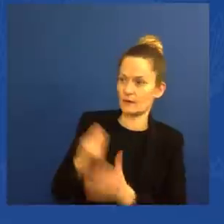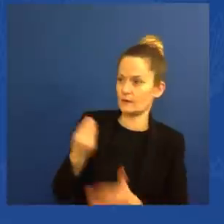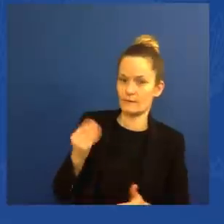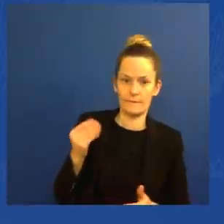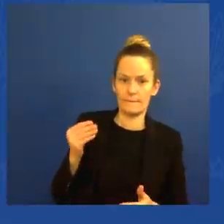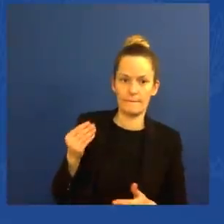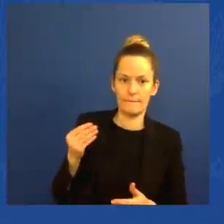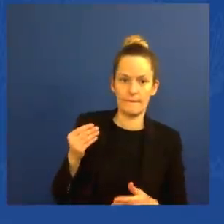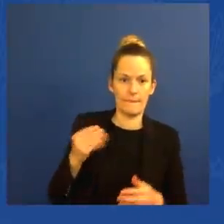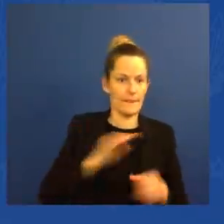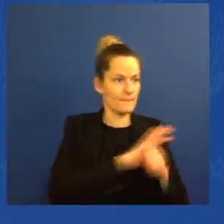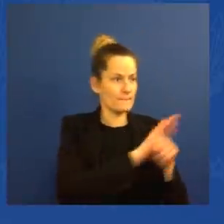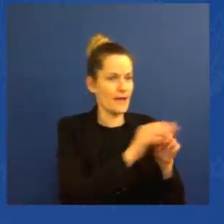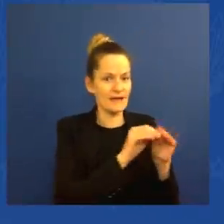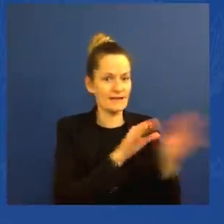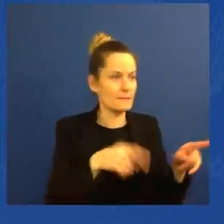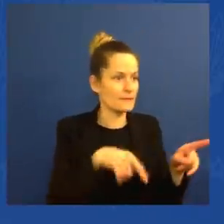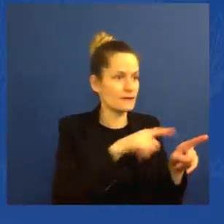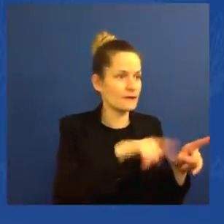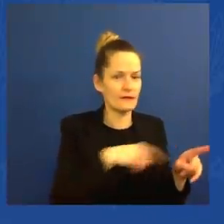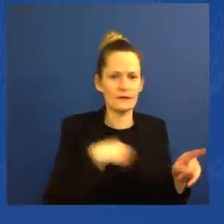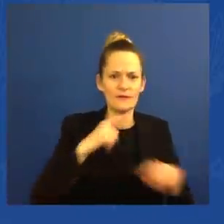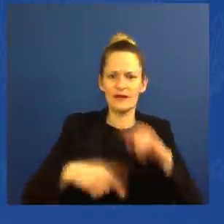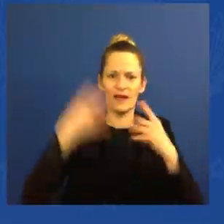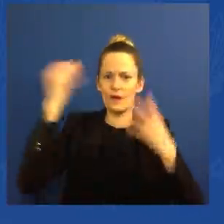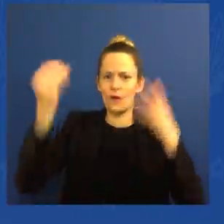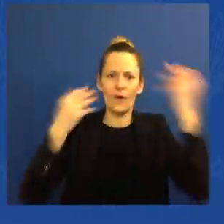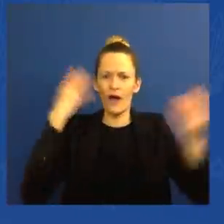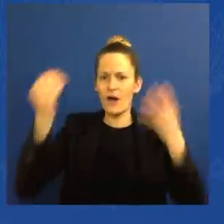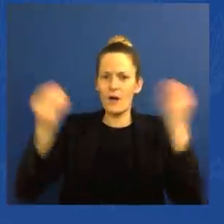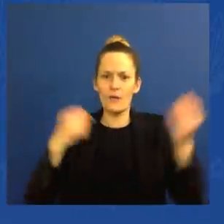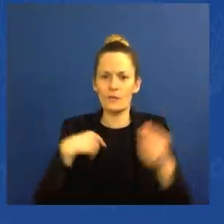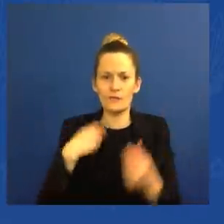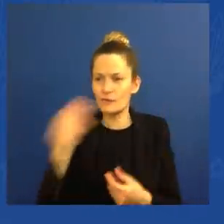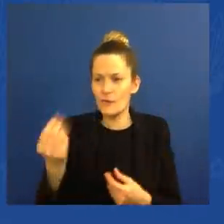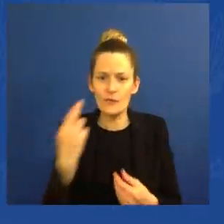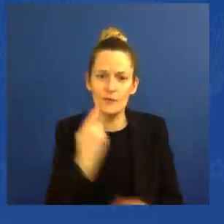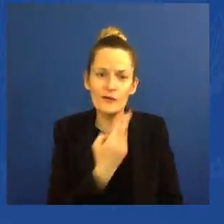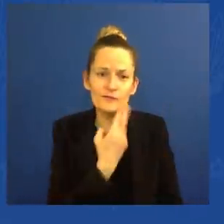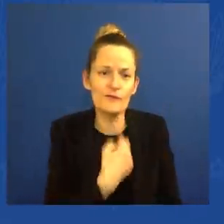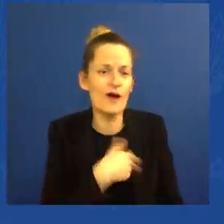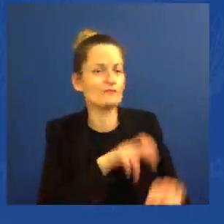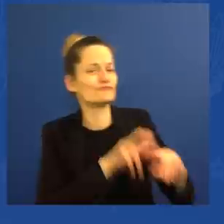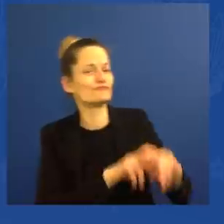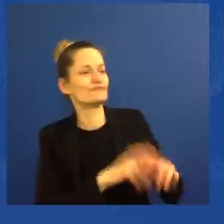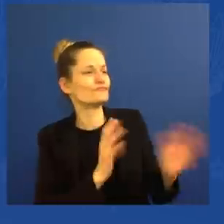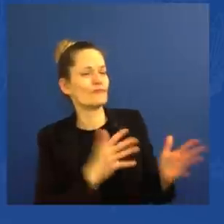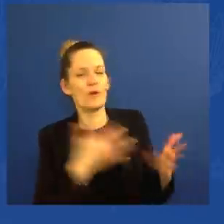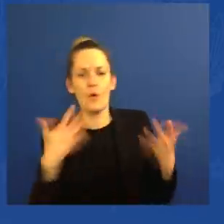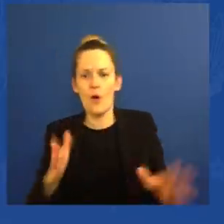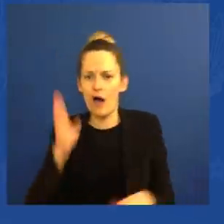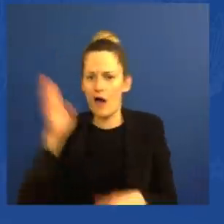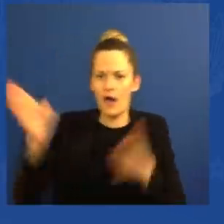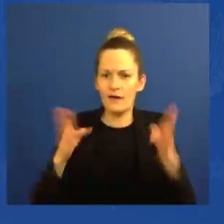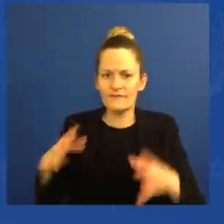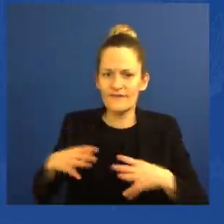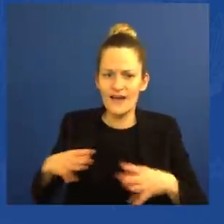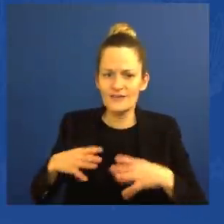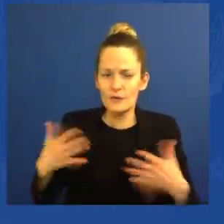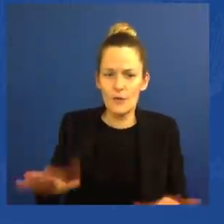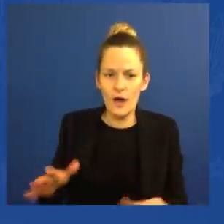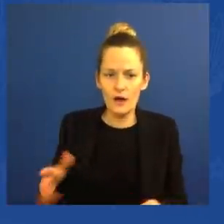COVID, but on hard goods. Home improvements, televisions, automobiles.